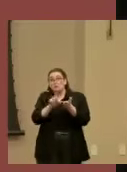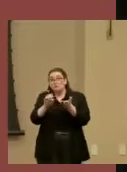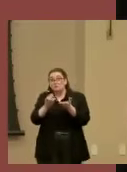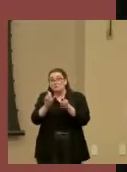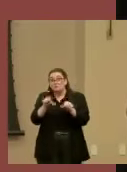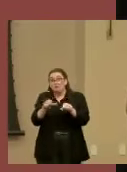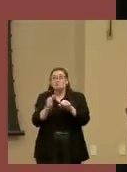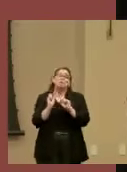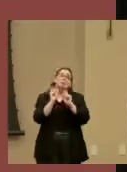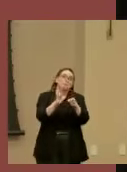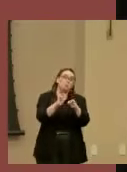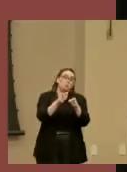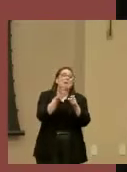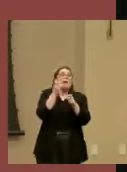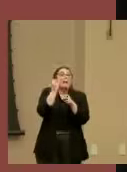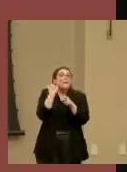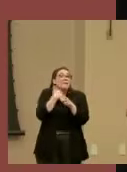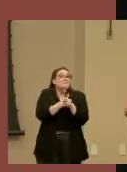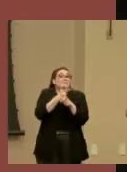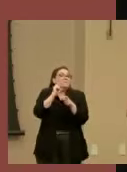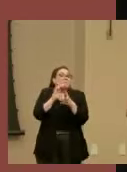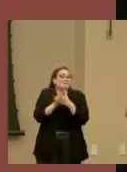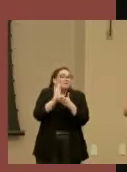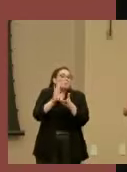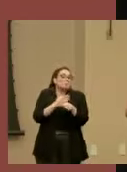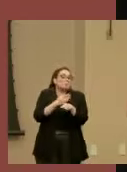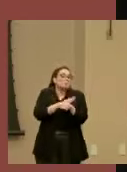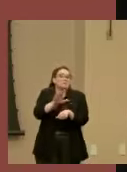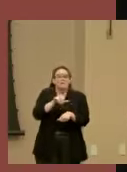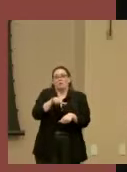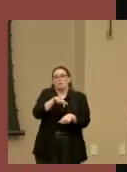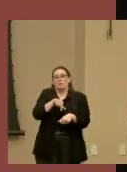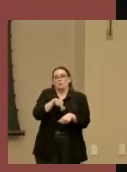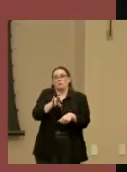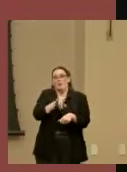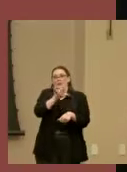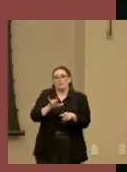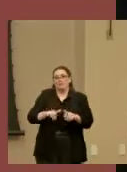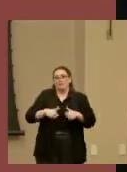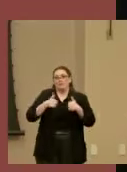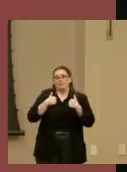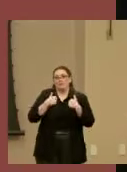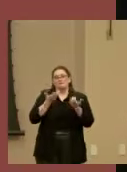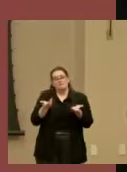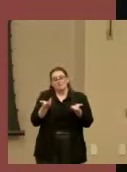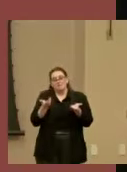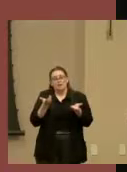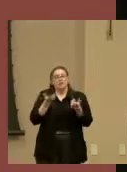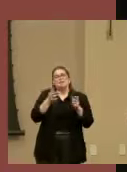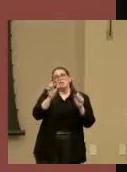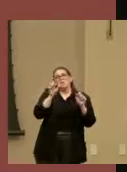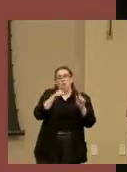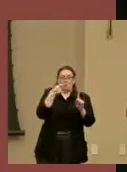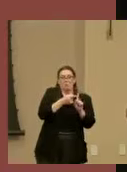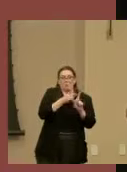that it's going to help their quality of life quite a bit. So they're very cautious and very like, yes, I guess you can consider it basically, only if